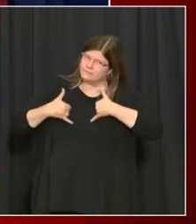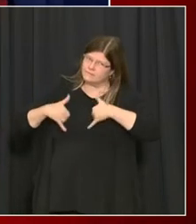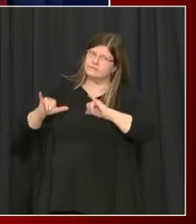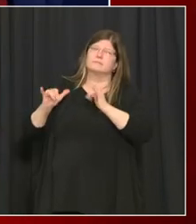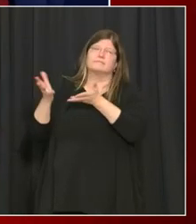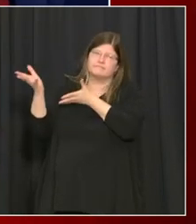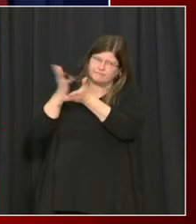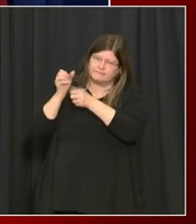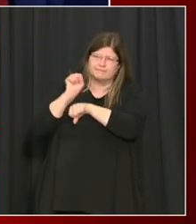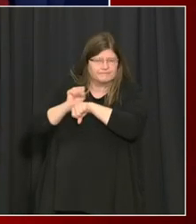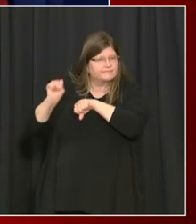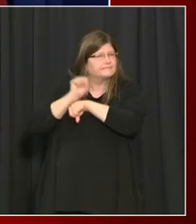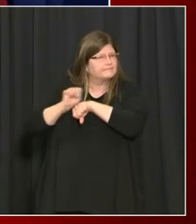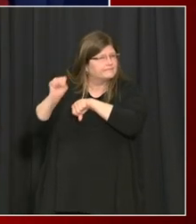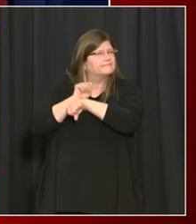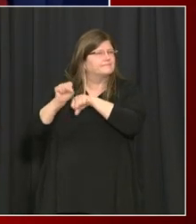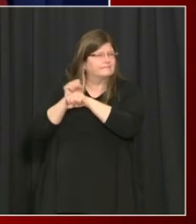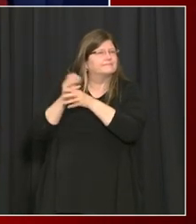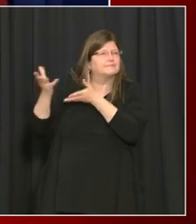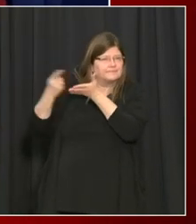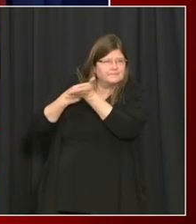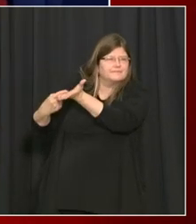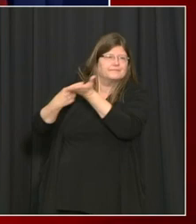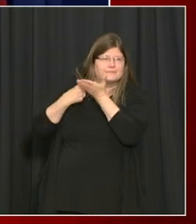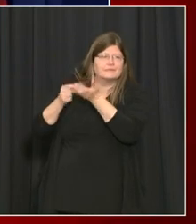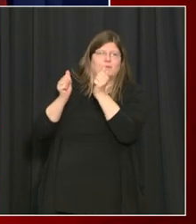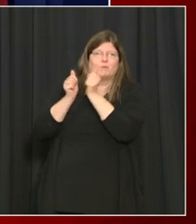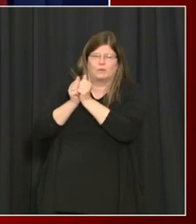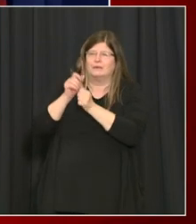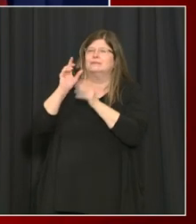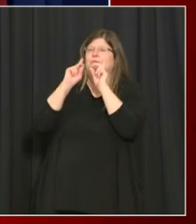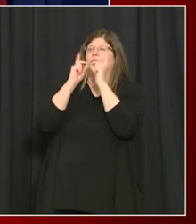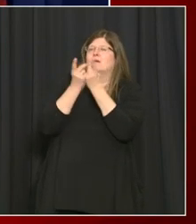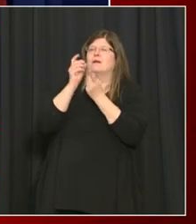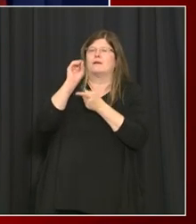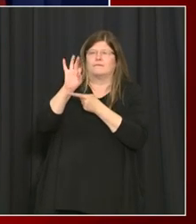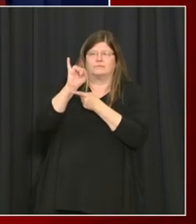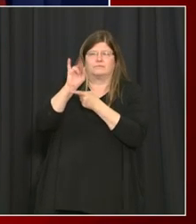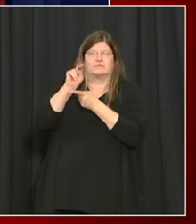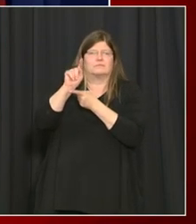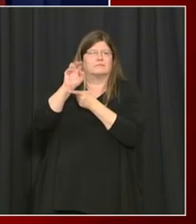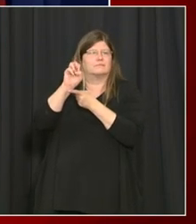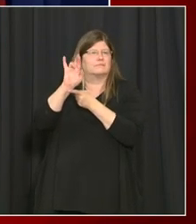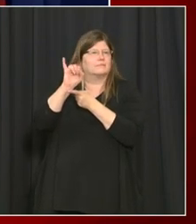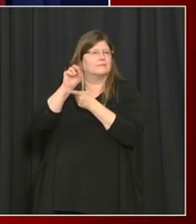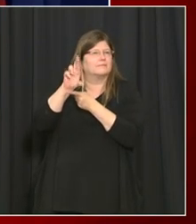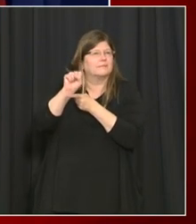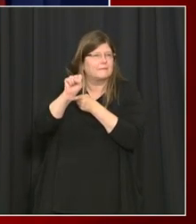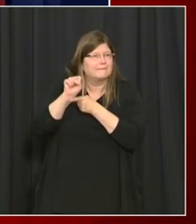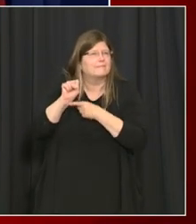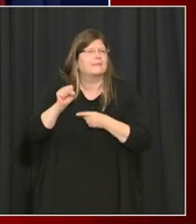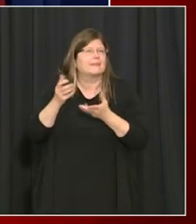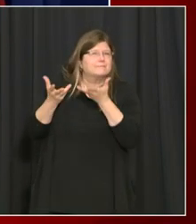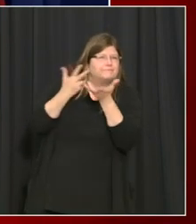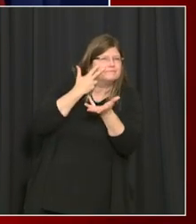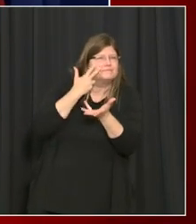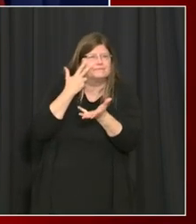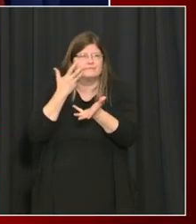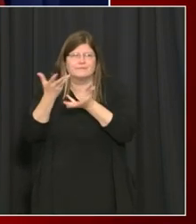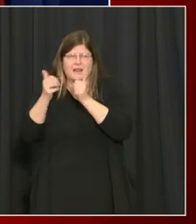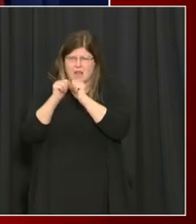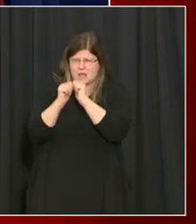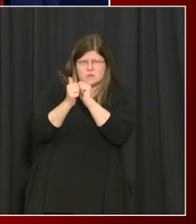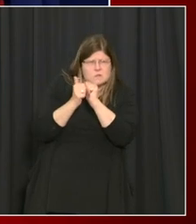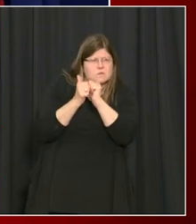Interior on how they want to use the all of